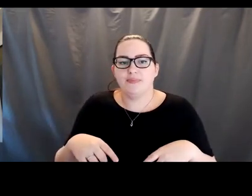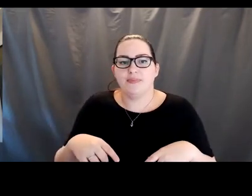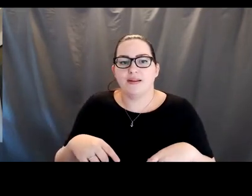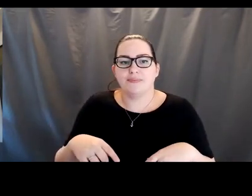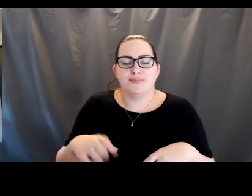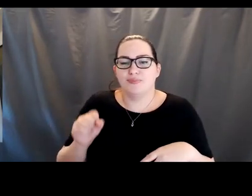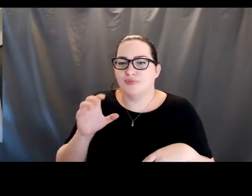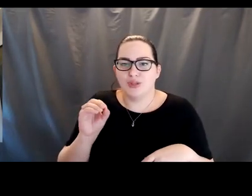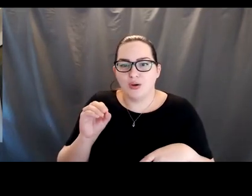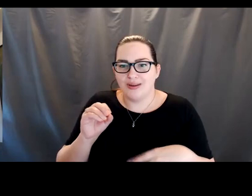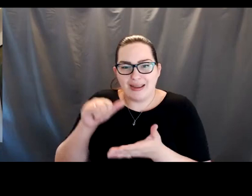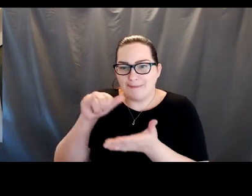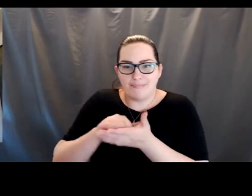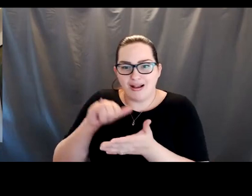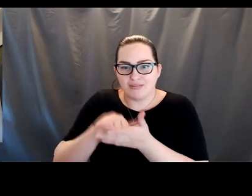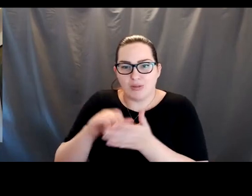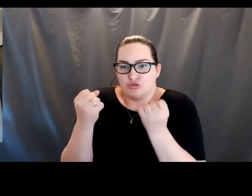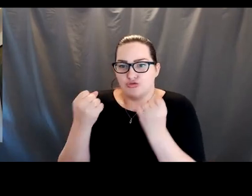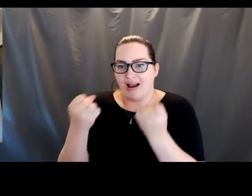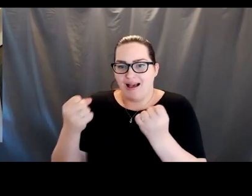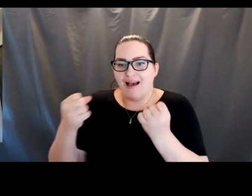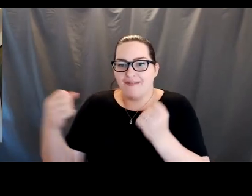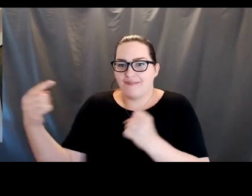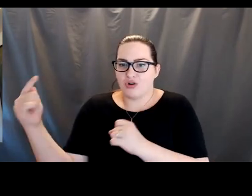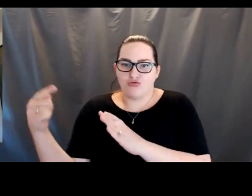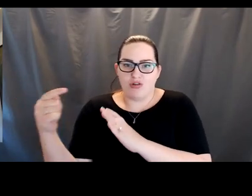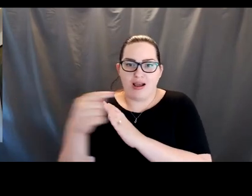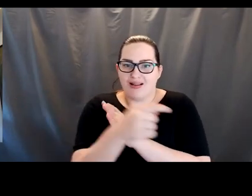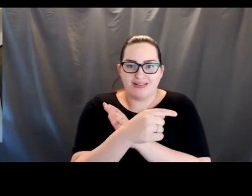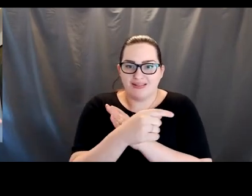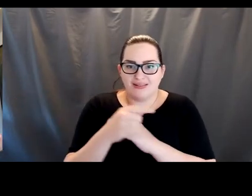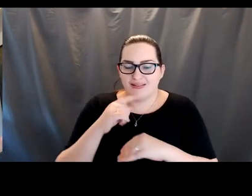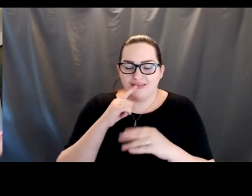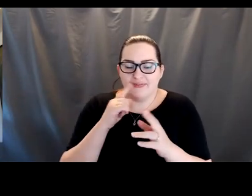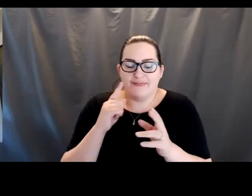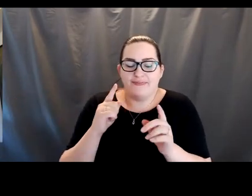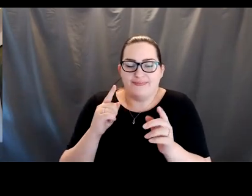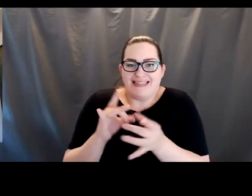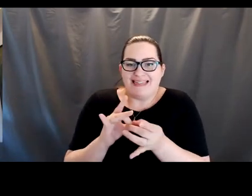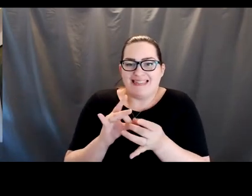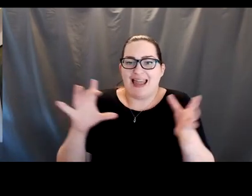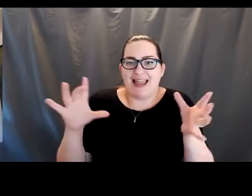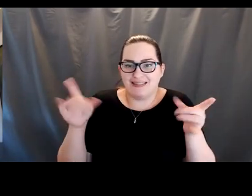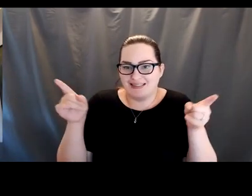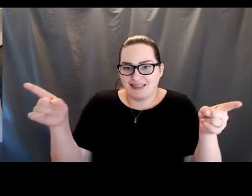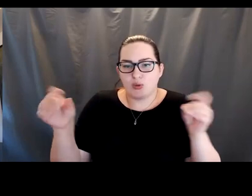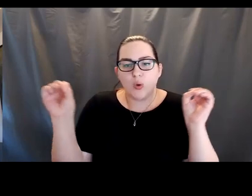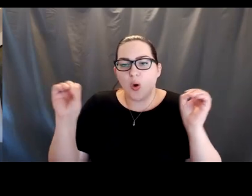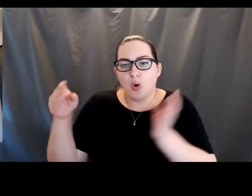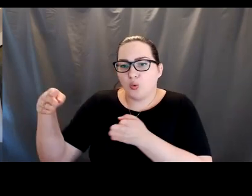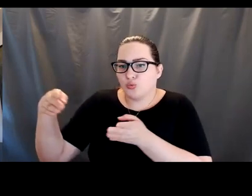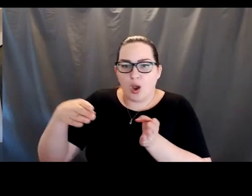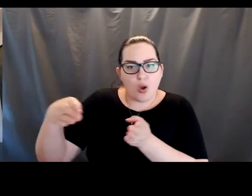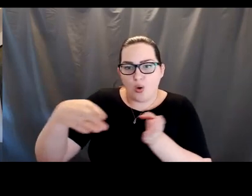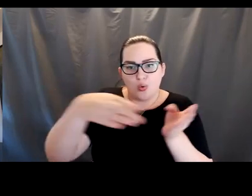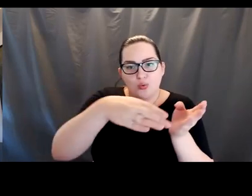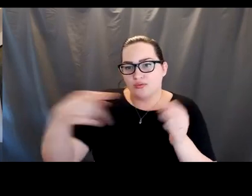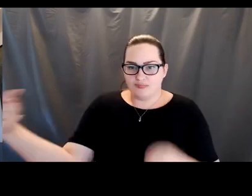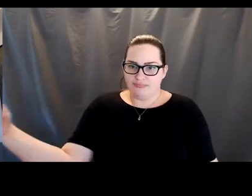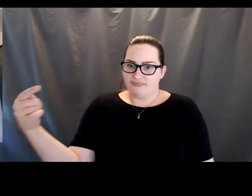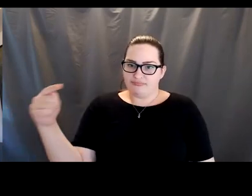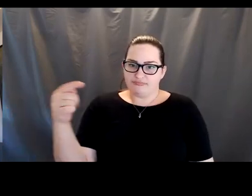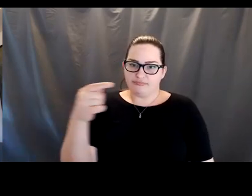no way to drive across that country. It's that disconnected. There's no road system. And people are so poor, flying